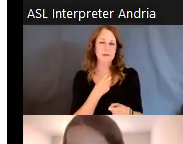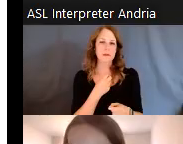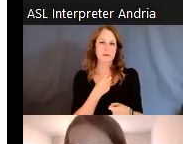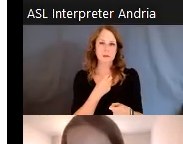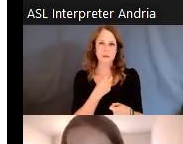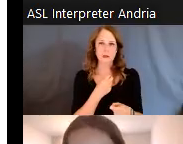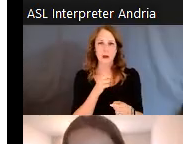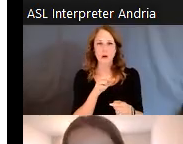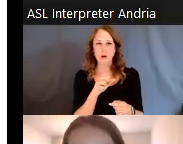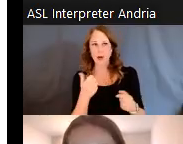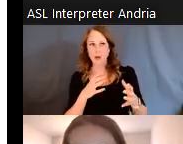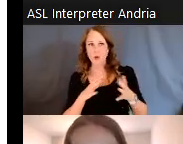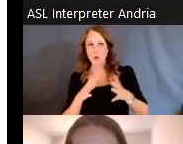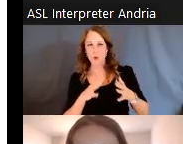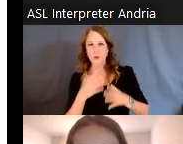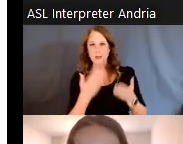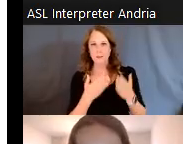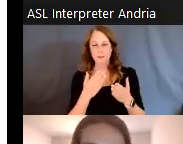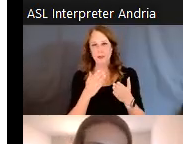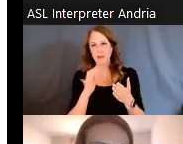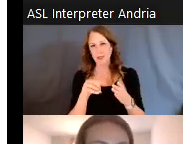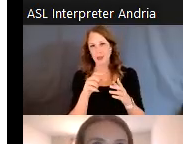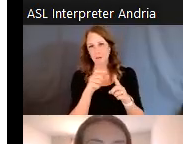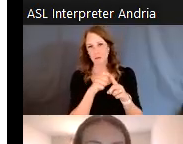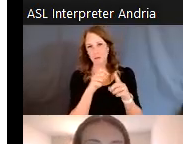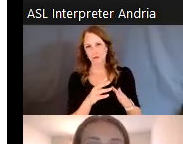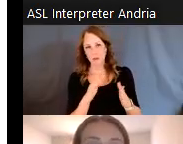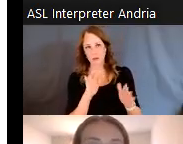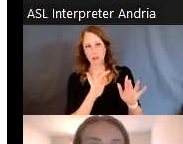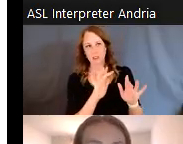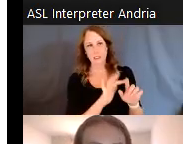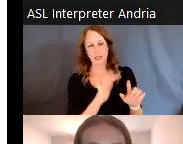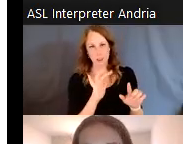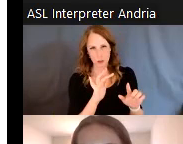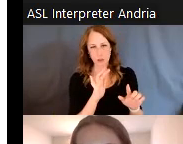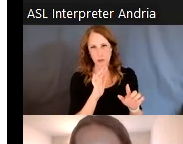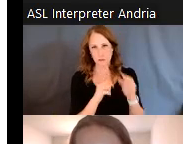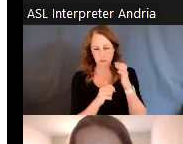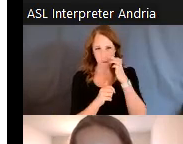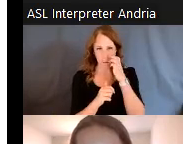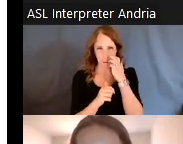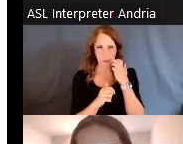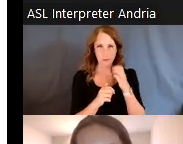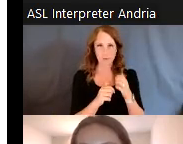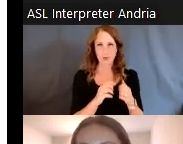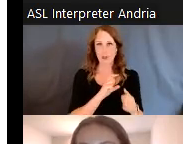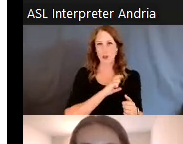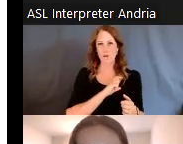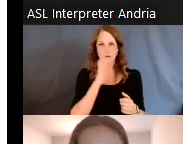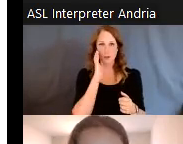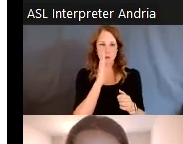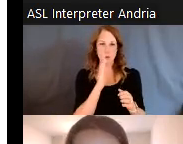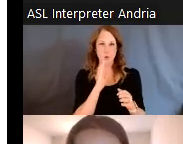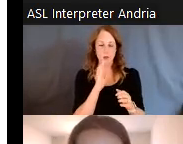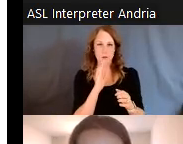other clothes that the perpetrator might have touched. You'll see law enforcement look for evidence in the